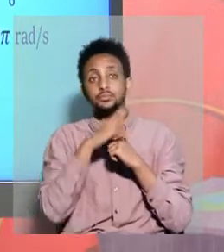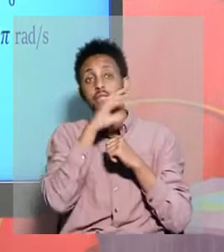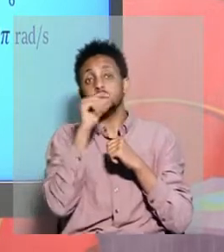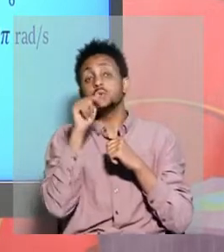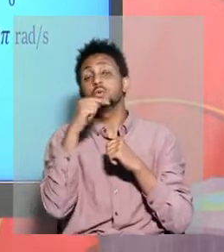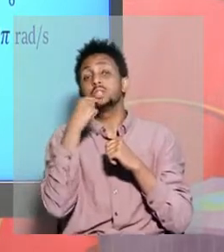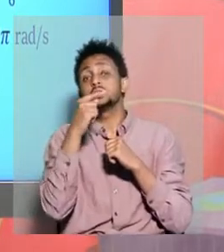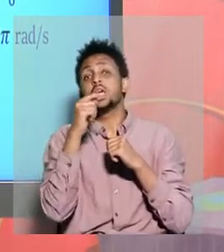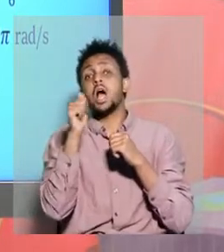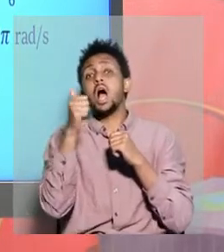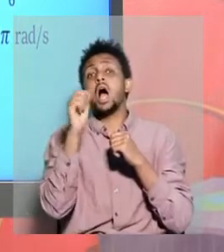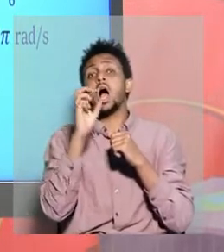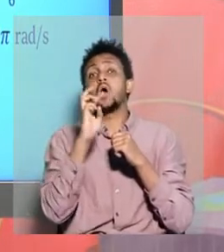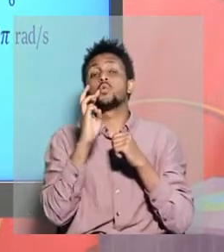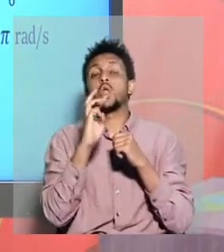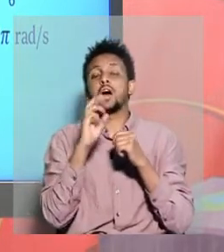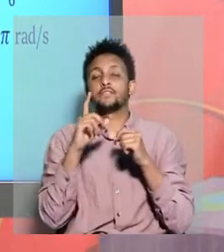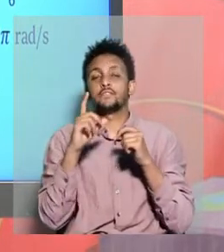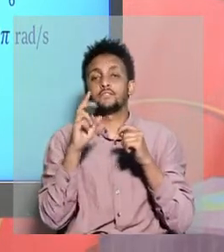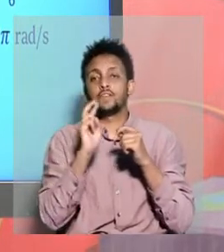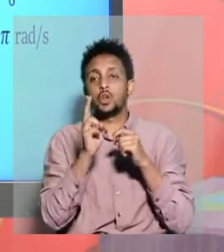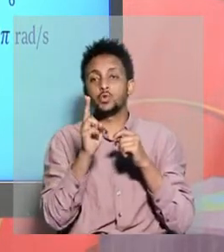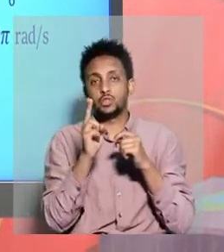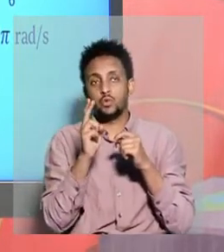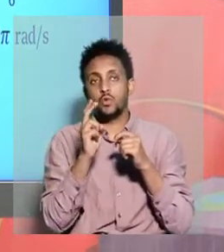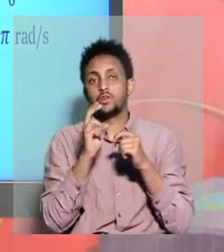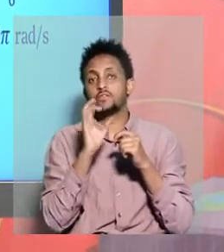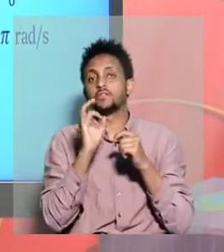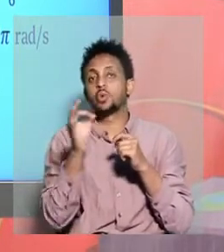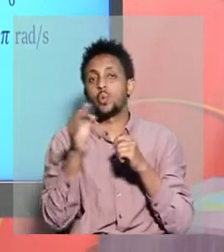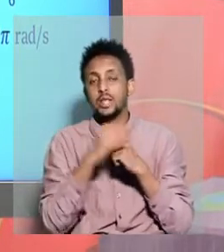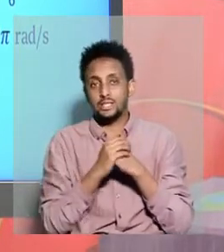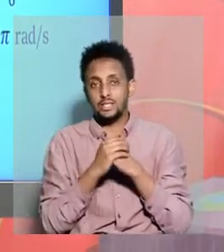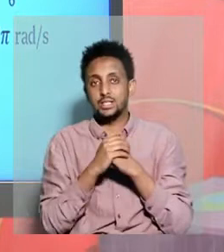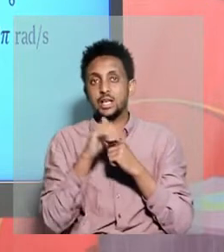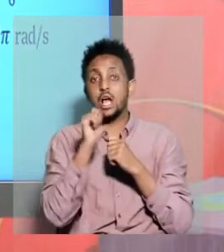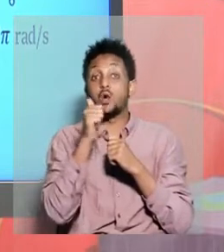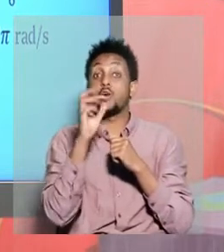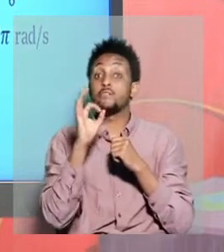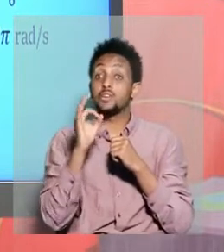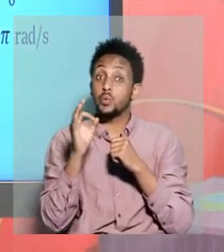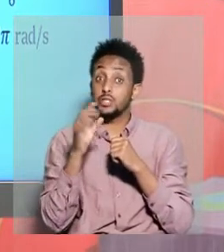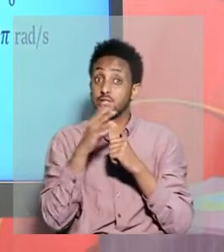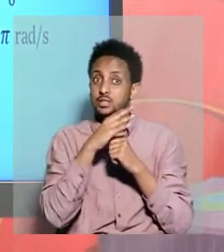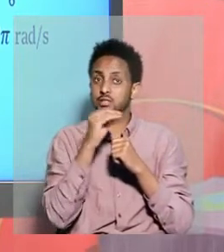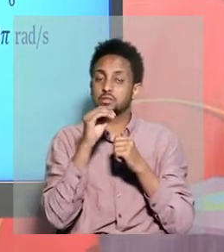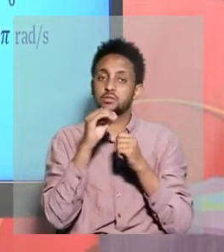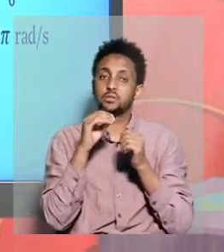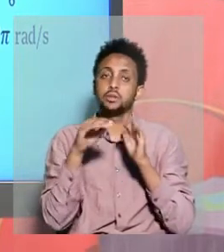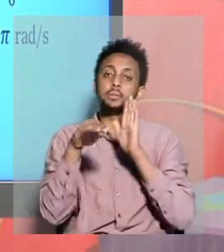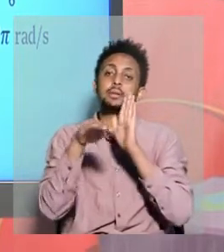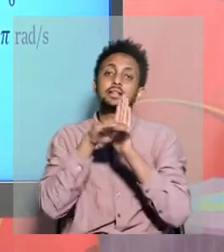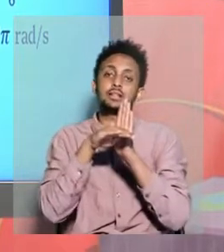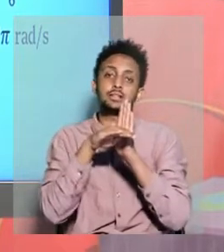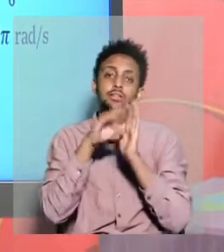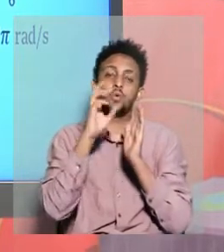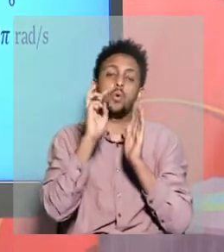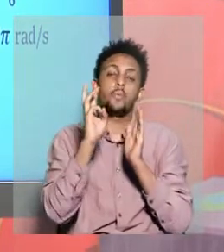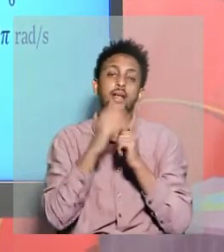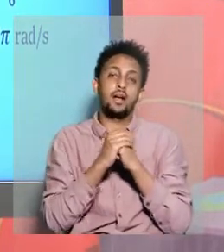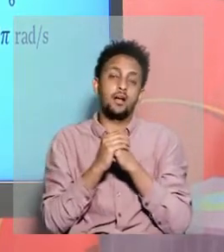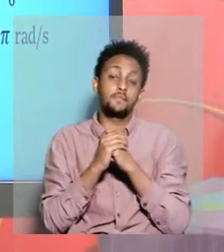And then it says angular velocity or angular frequency. Okay, angular frequency or angular velocity is represented as